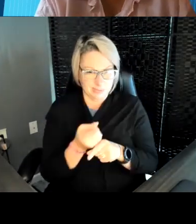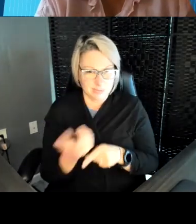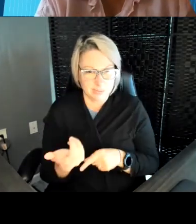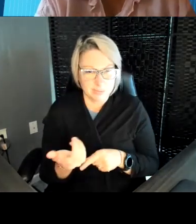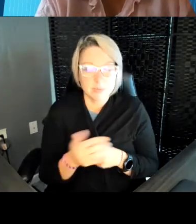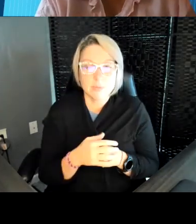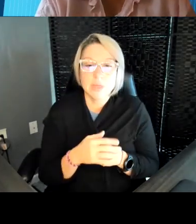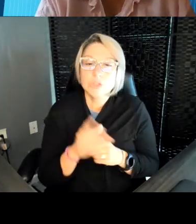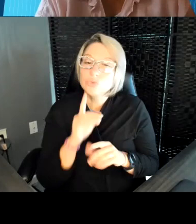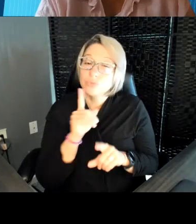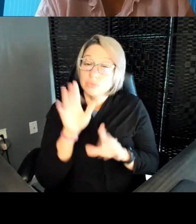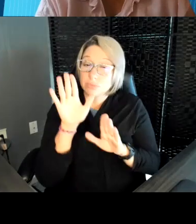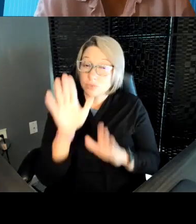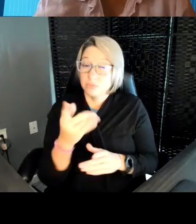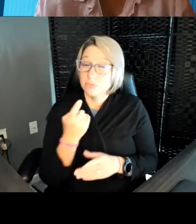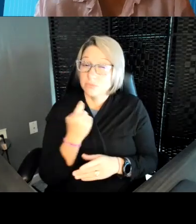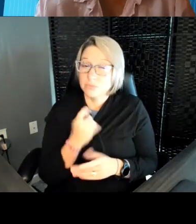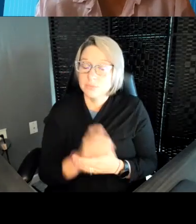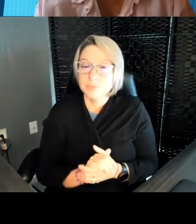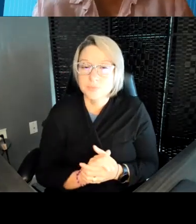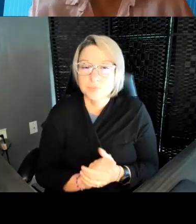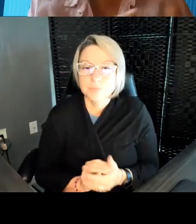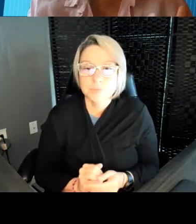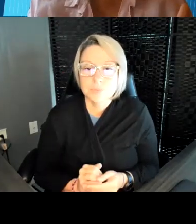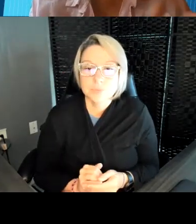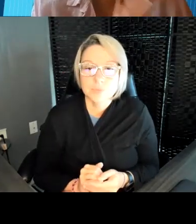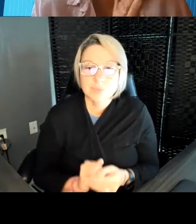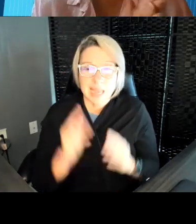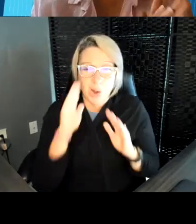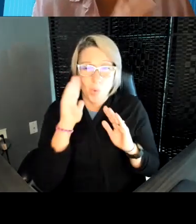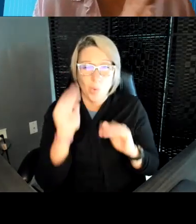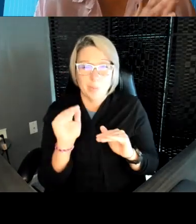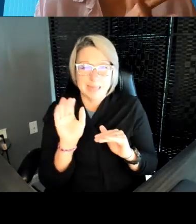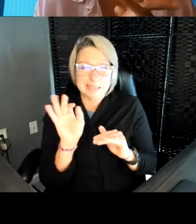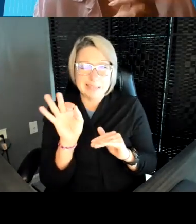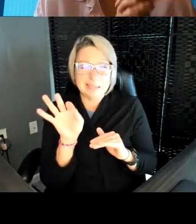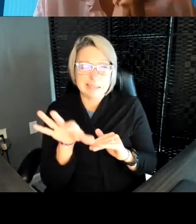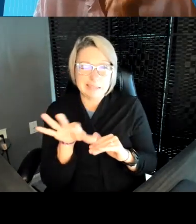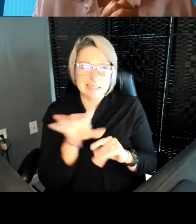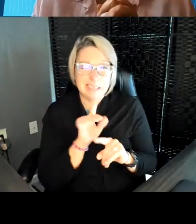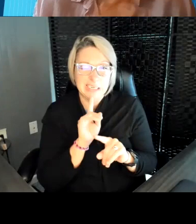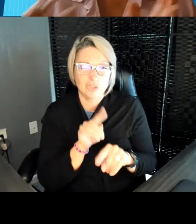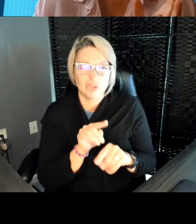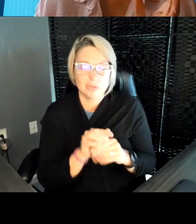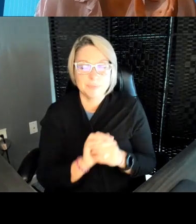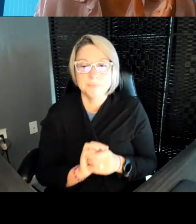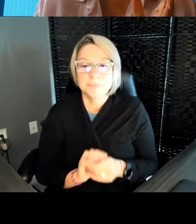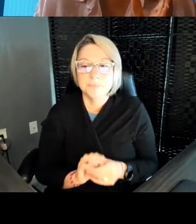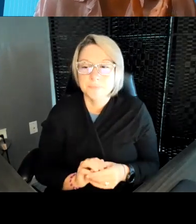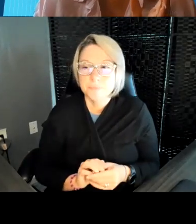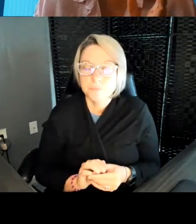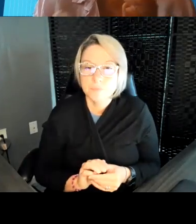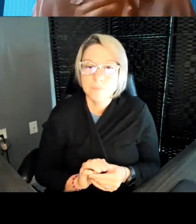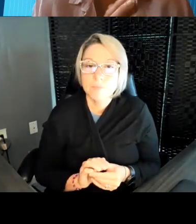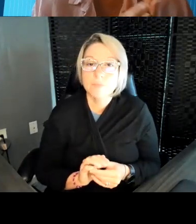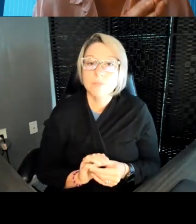it's just it's a great question. I hope I gave you a little bit of an answer. And